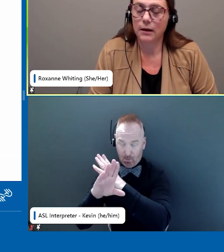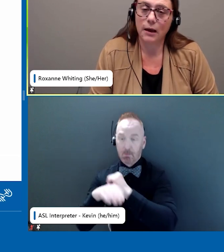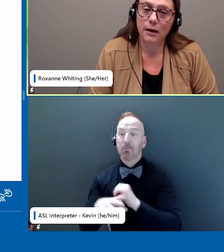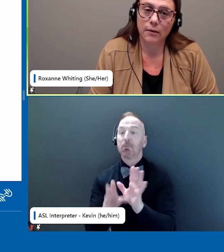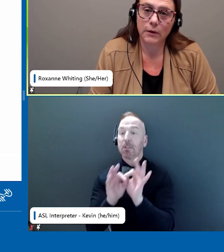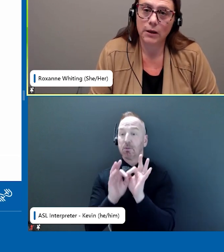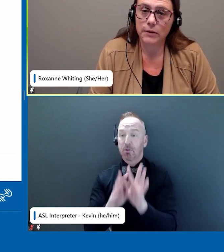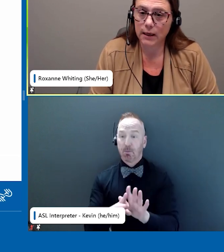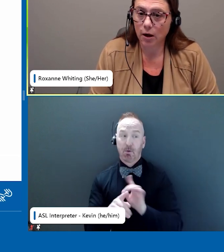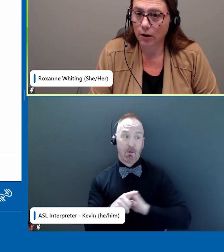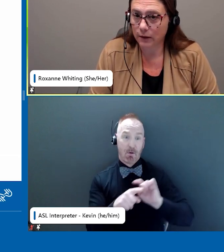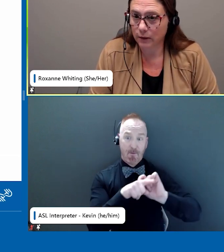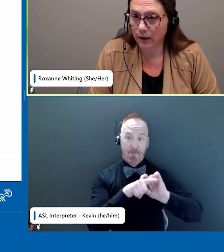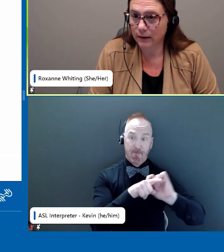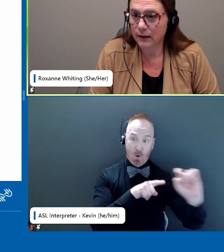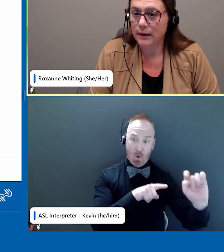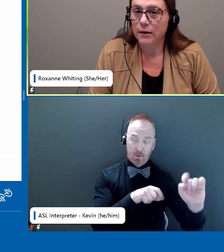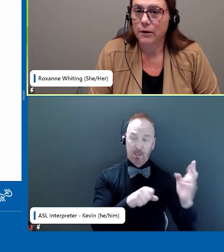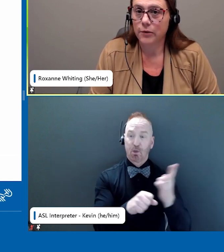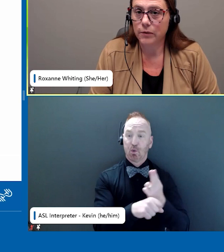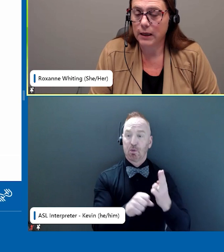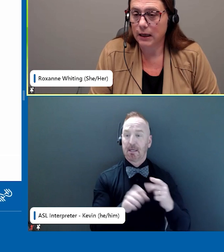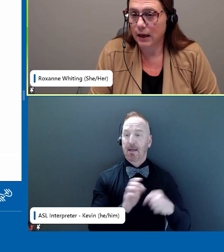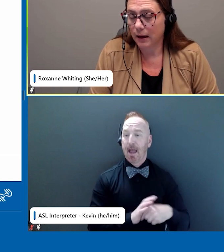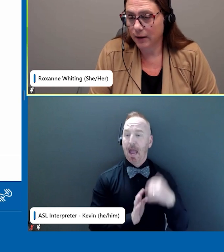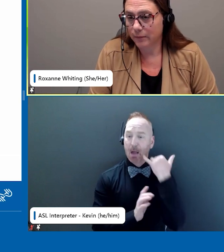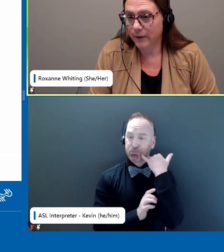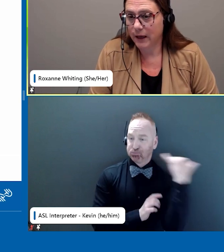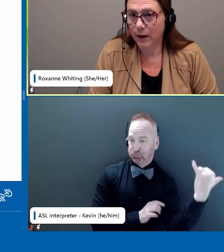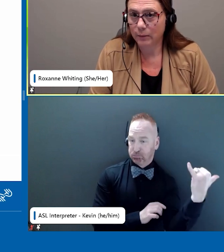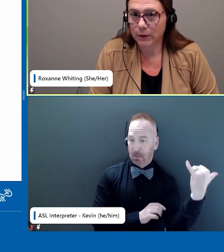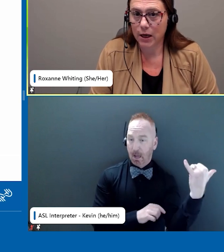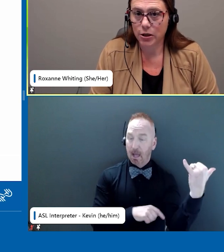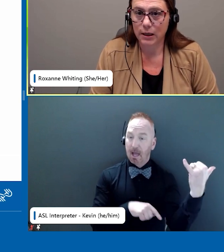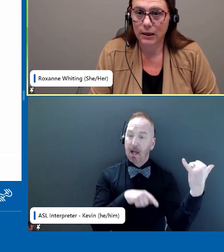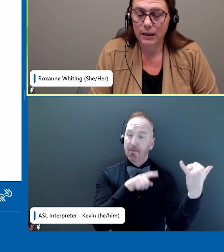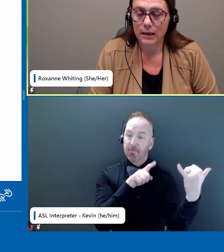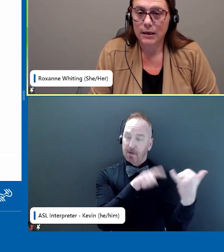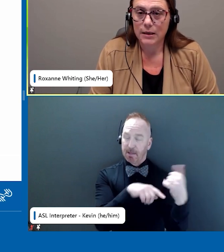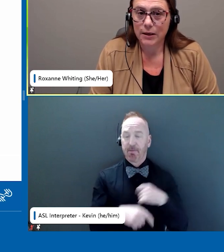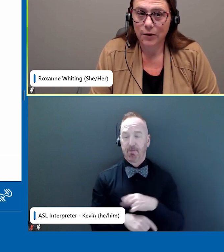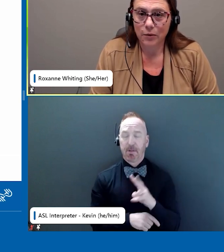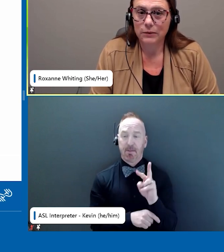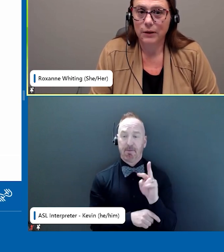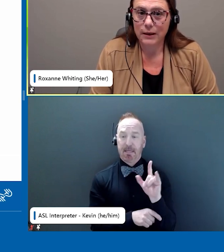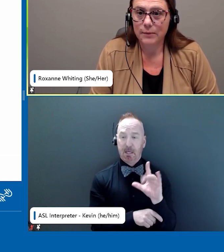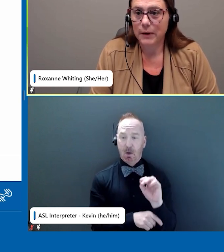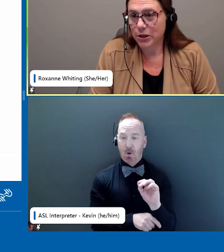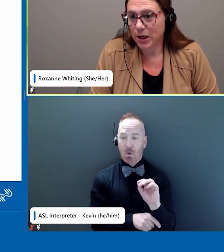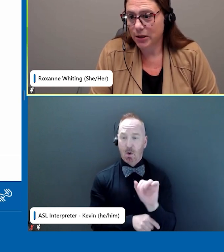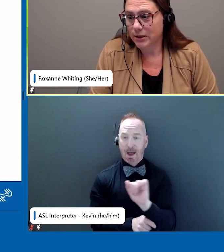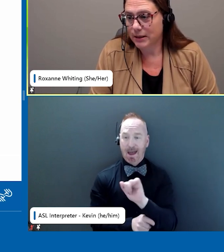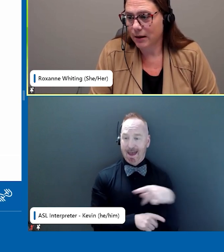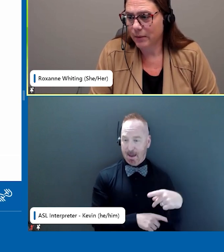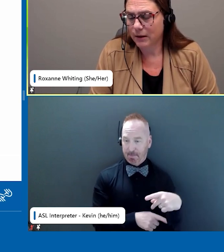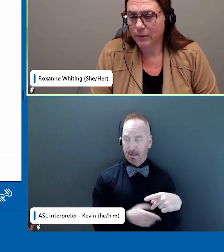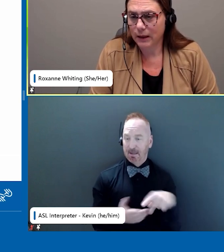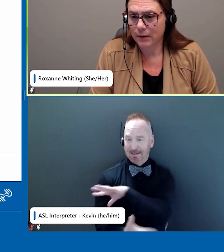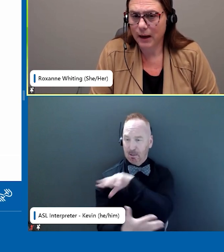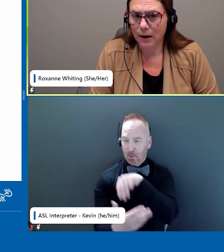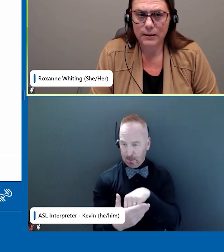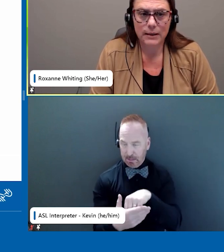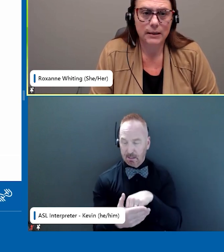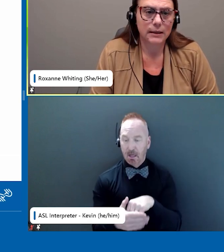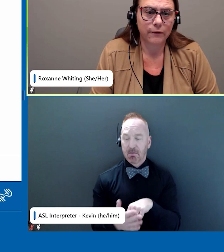out using an audio line through the video application. So lots of big changes there, but it